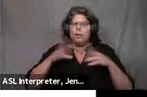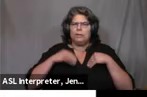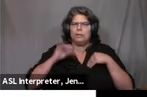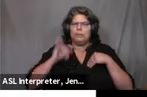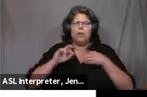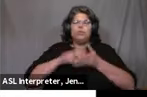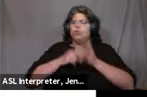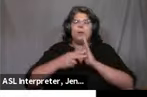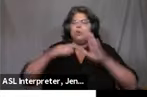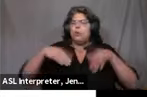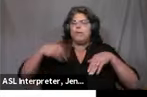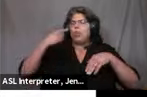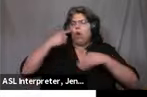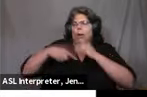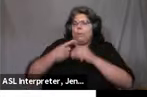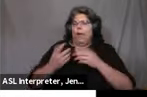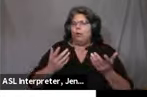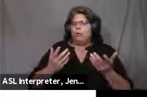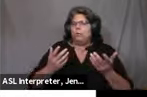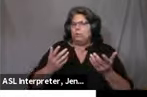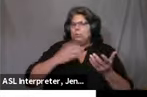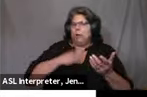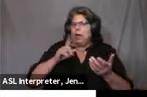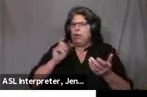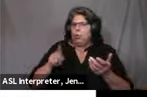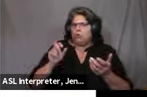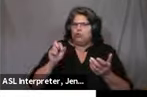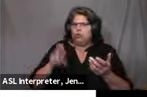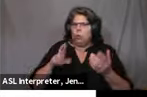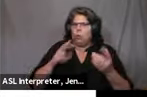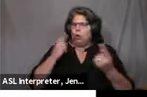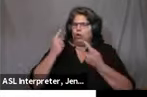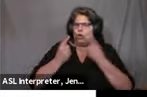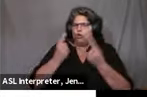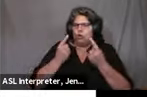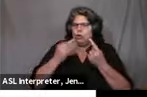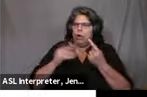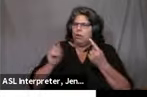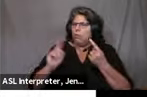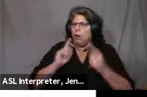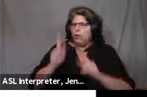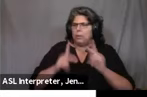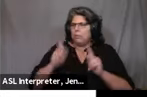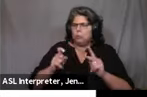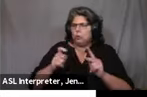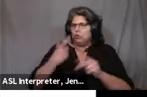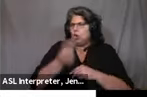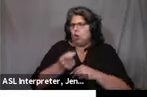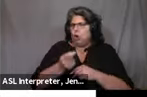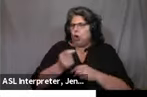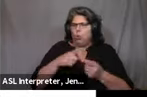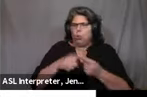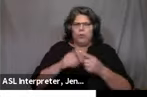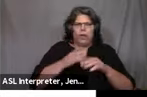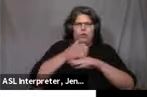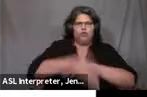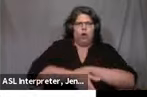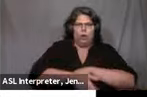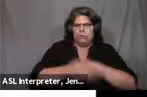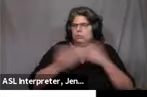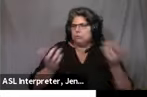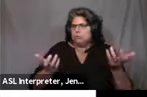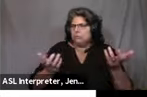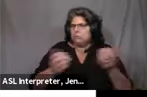not considered my question or the concern of where those people are going to go after they get off that